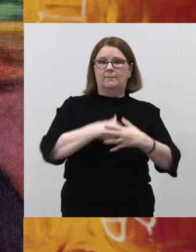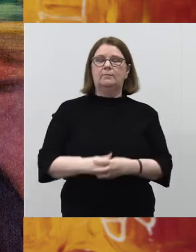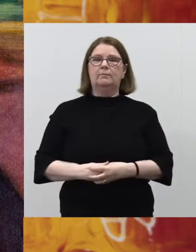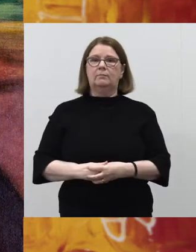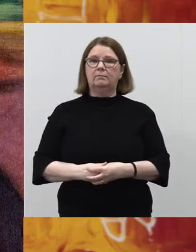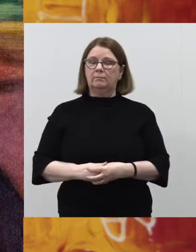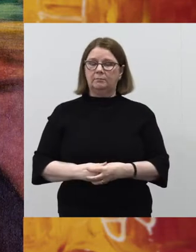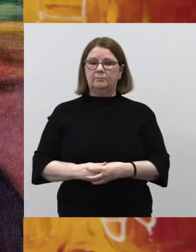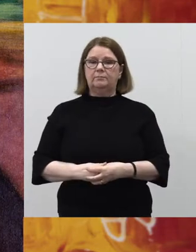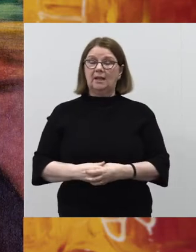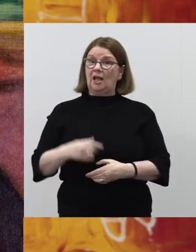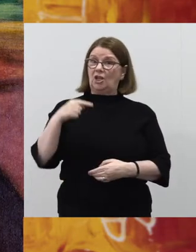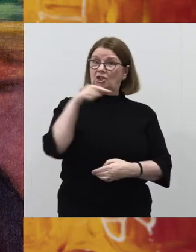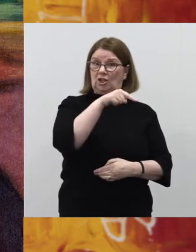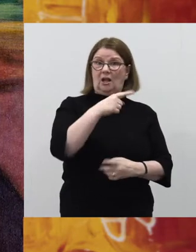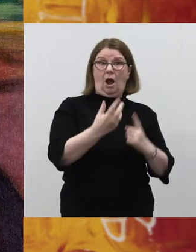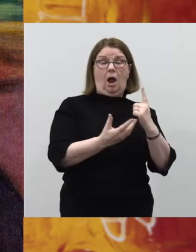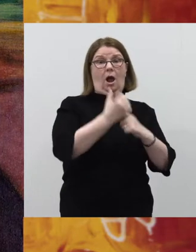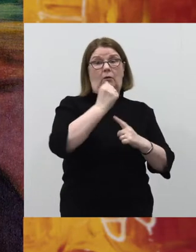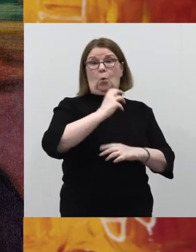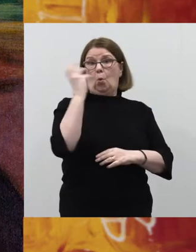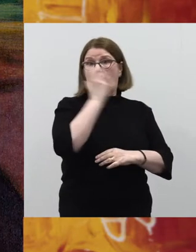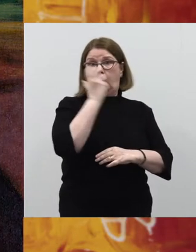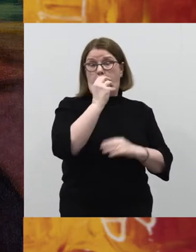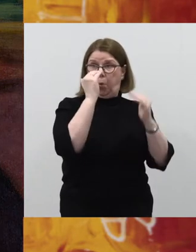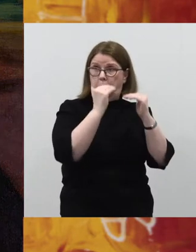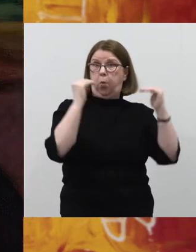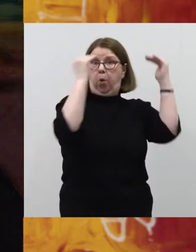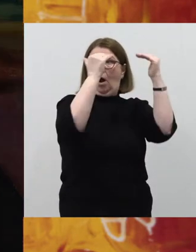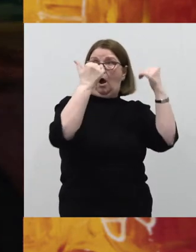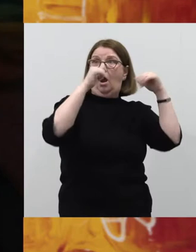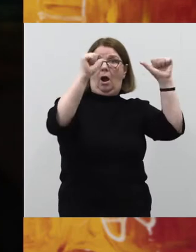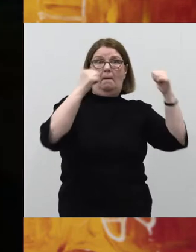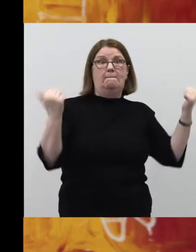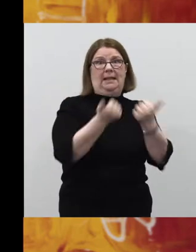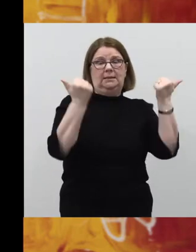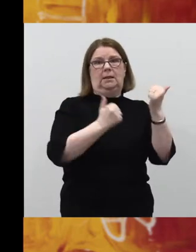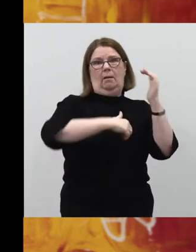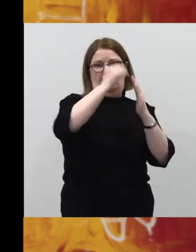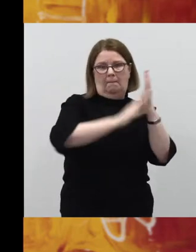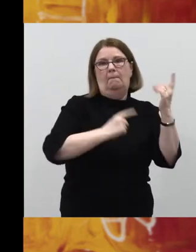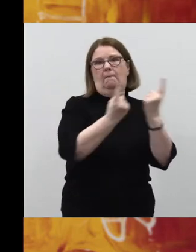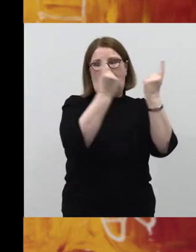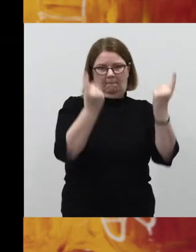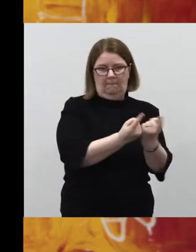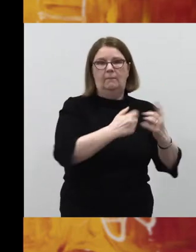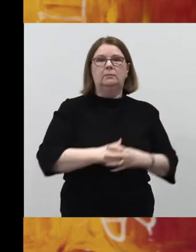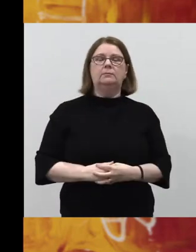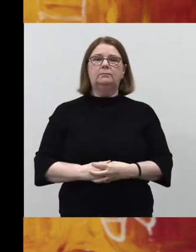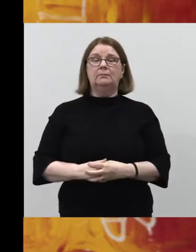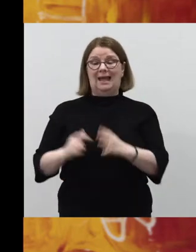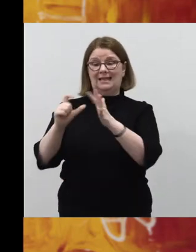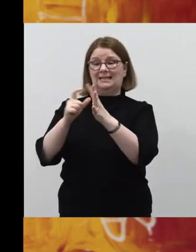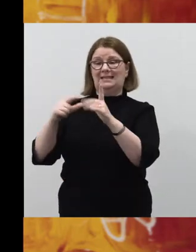human beings. His painting, The Sick Child, was generated from the experience of confronting the death of his sister Sophie